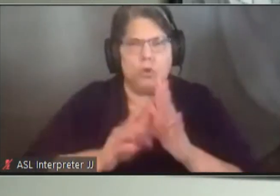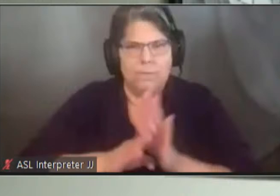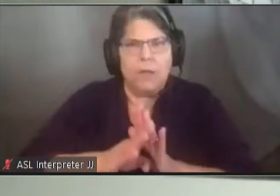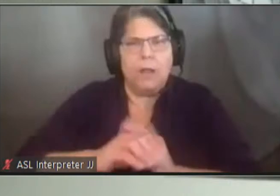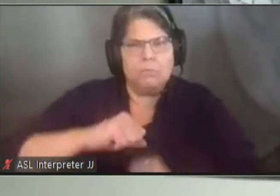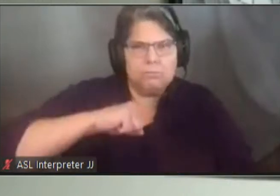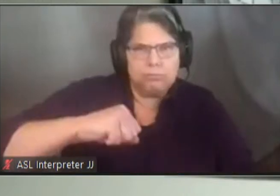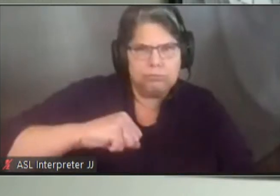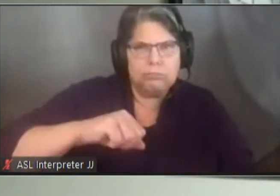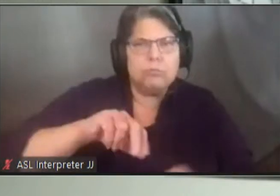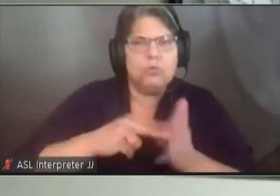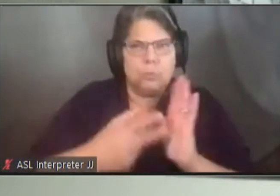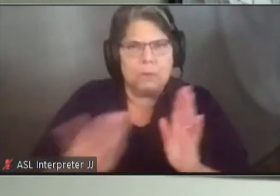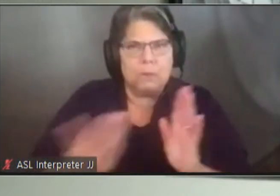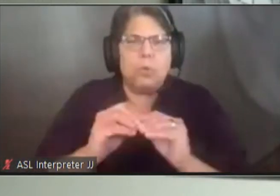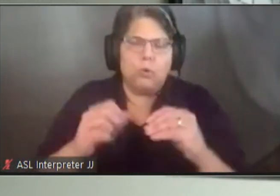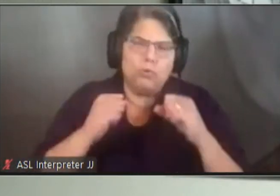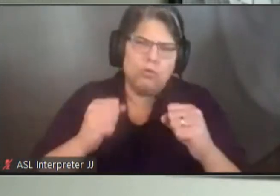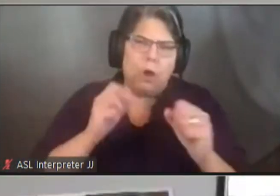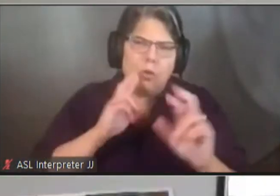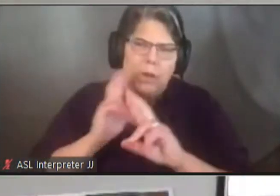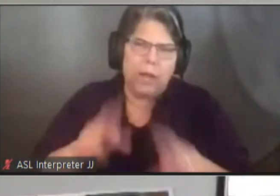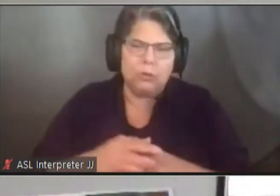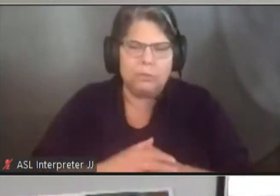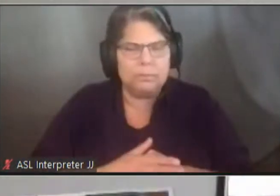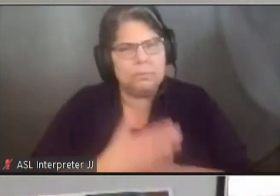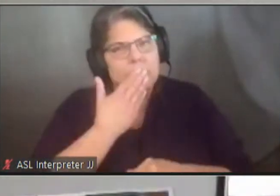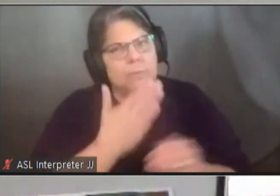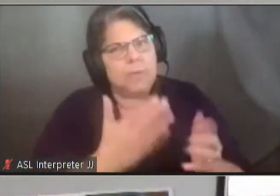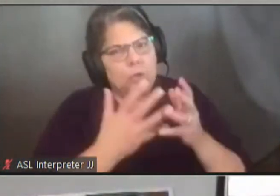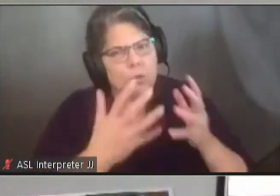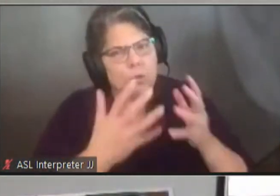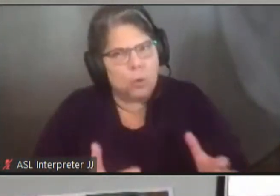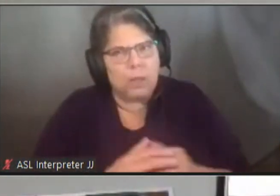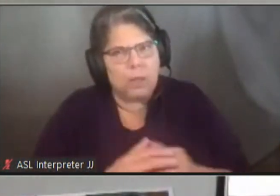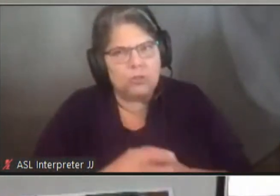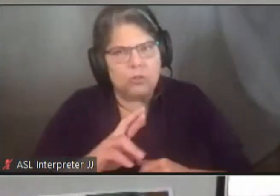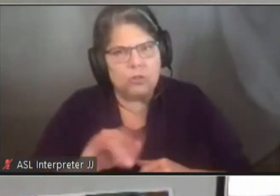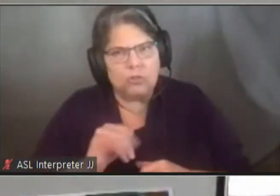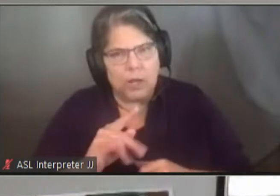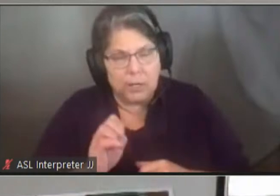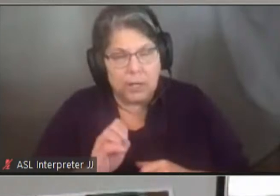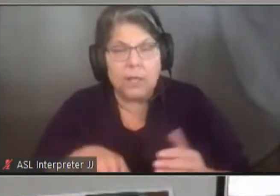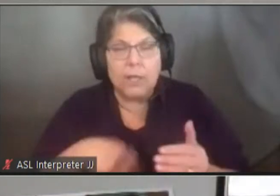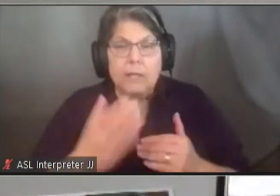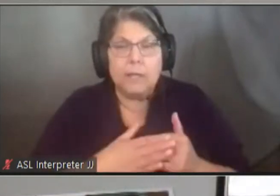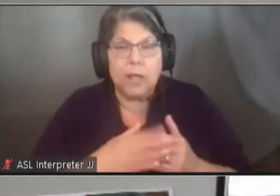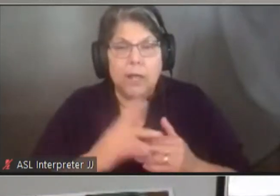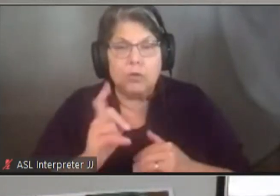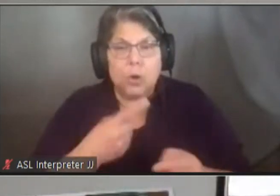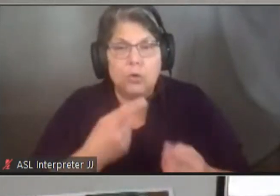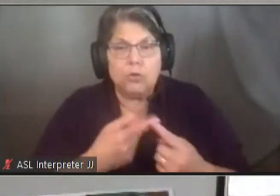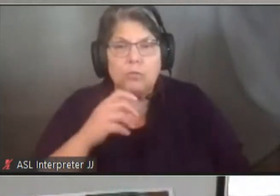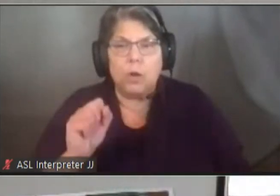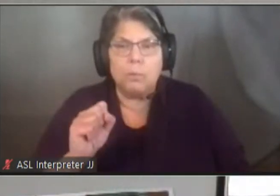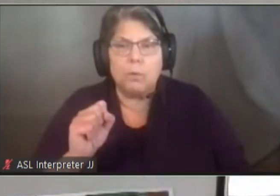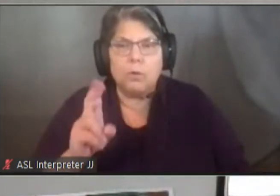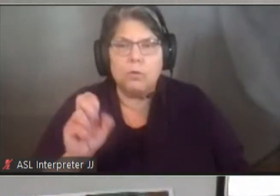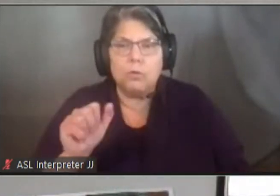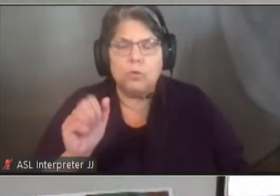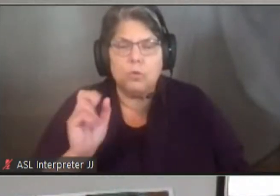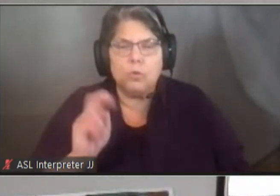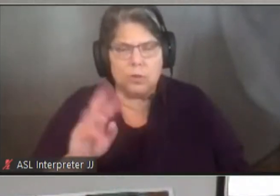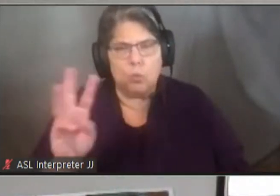bigger reaction. Thank you so much, Jackie. We appreciate it. Next up, we have Susan Wolbarst.